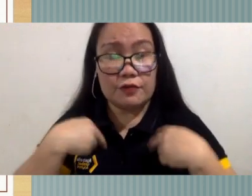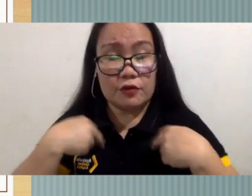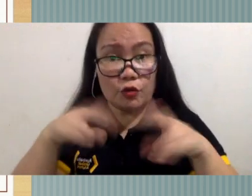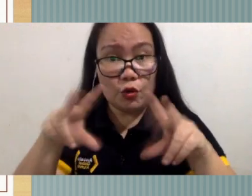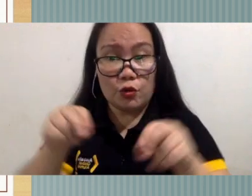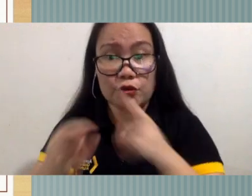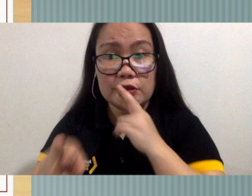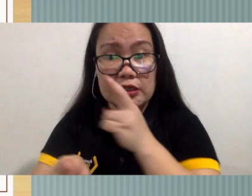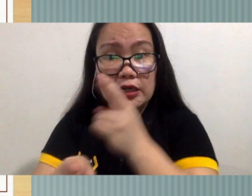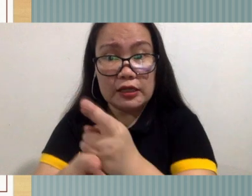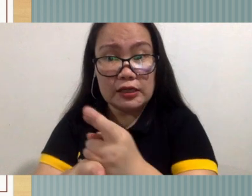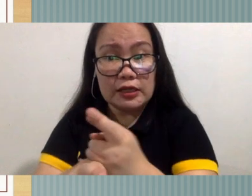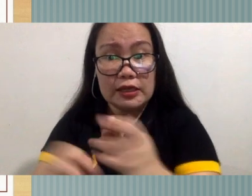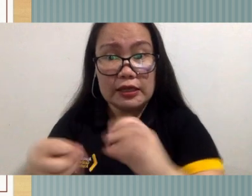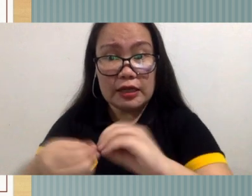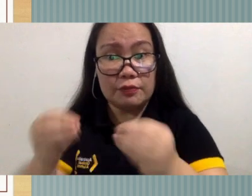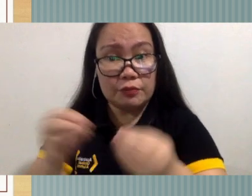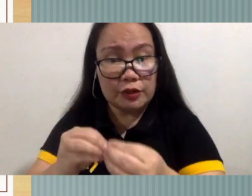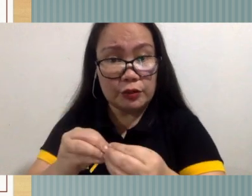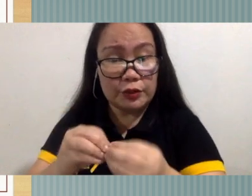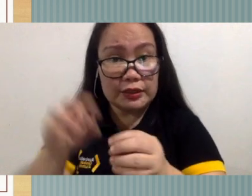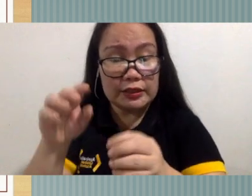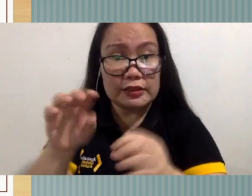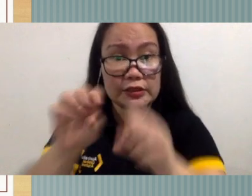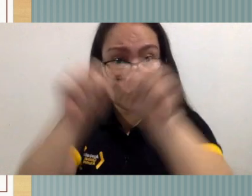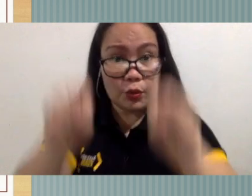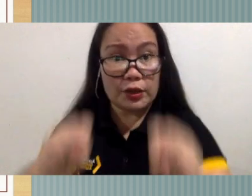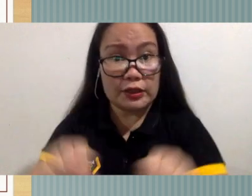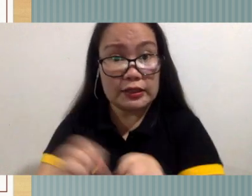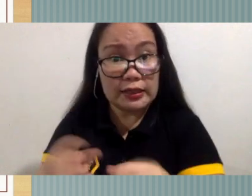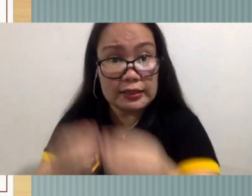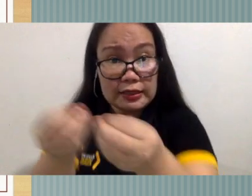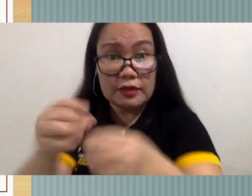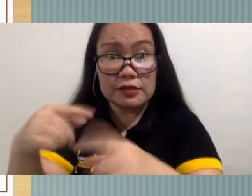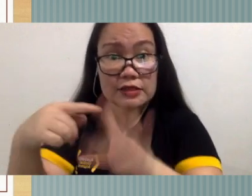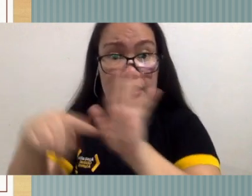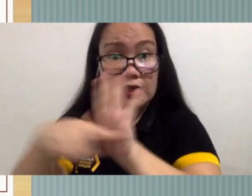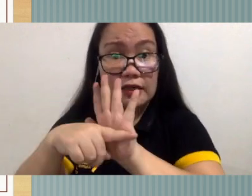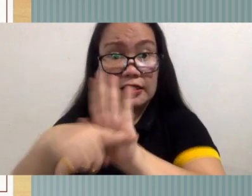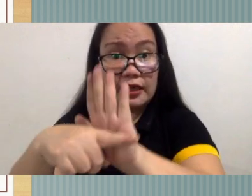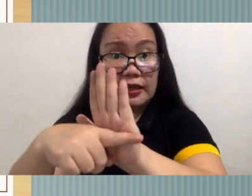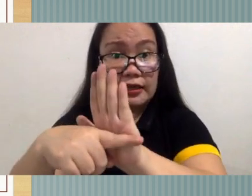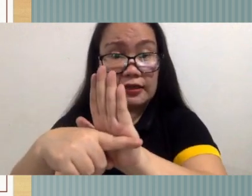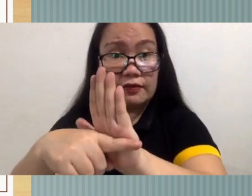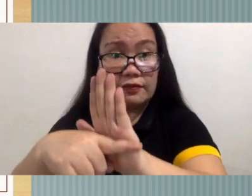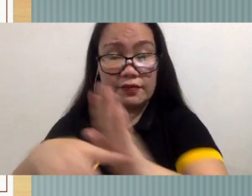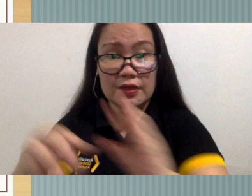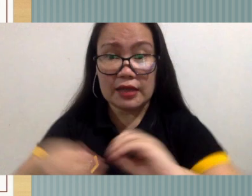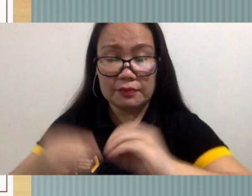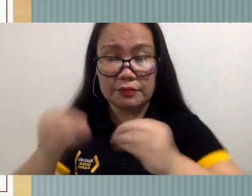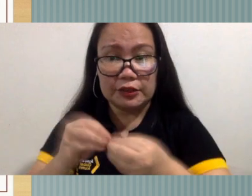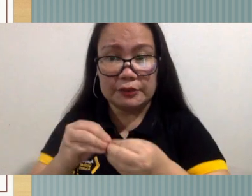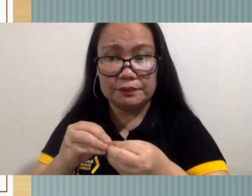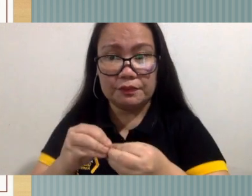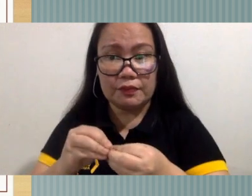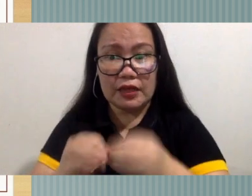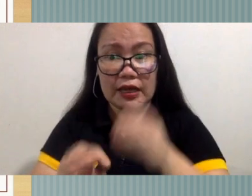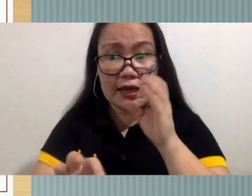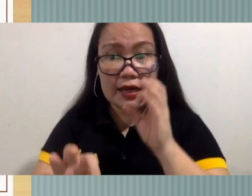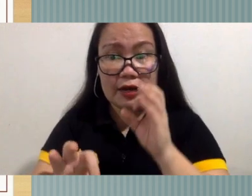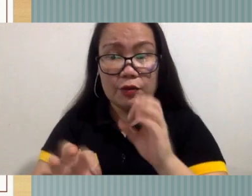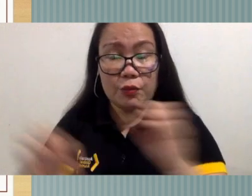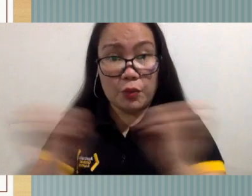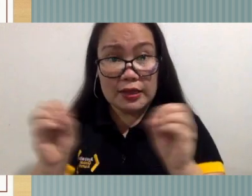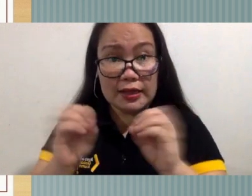number when squared gives a negative number. So, wala tayong number na kapag in-squared natin,